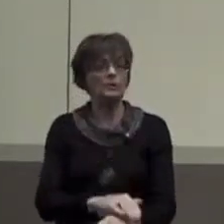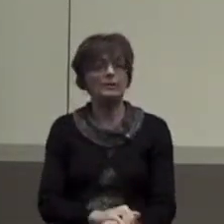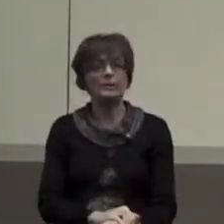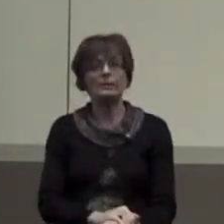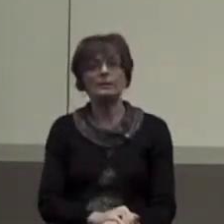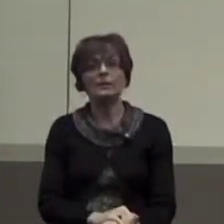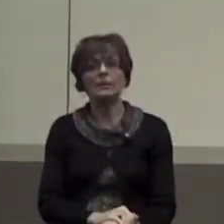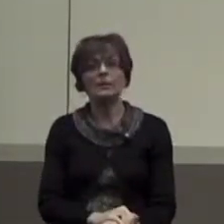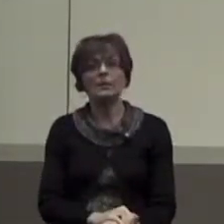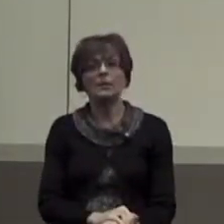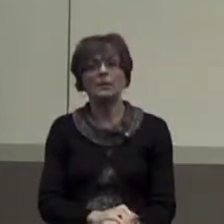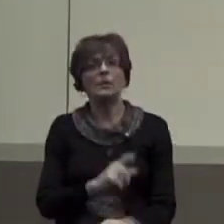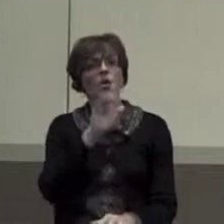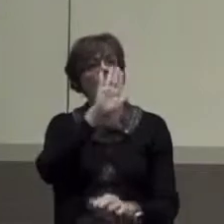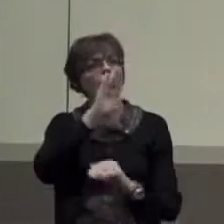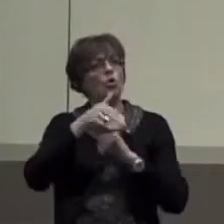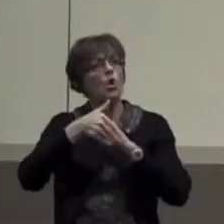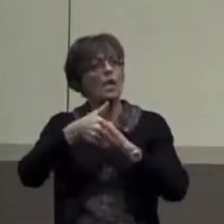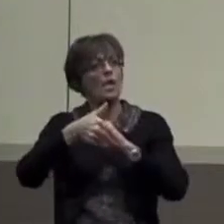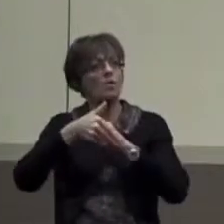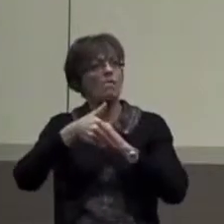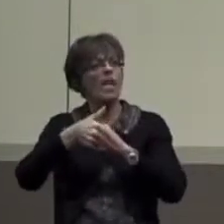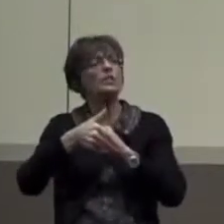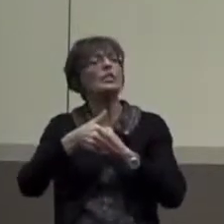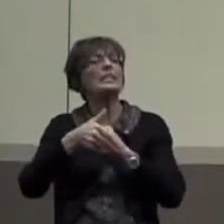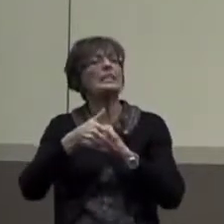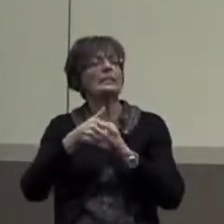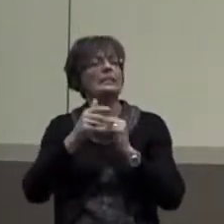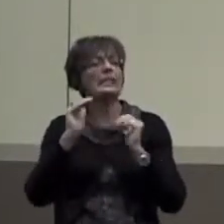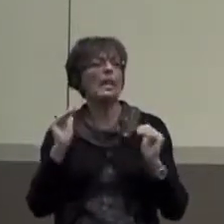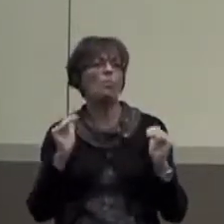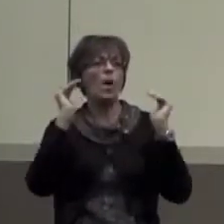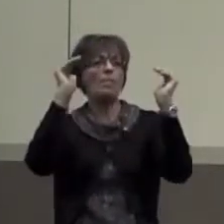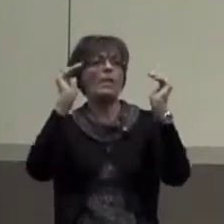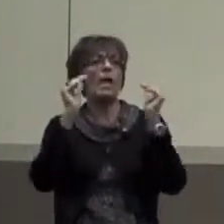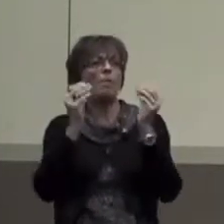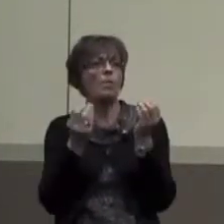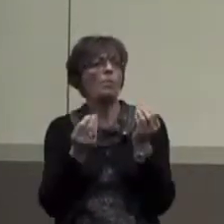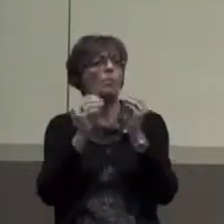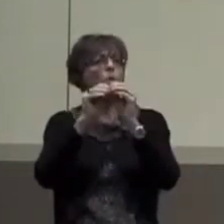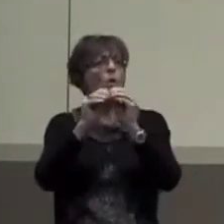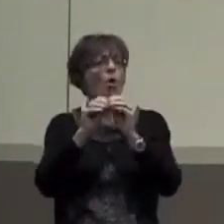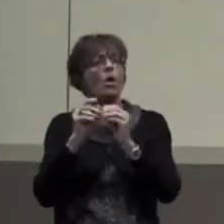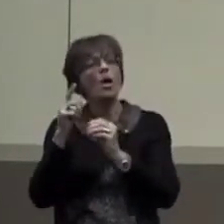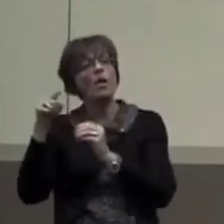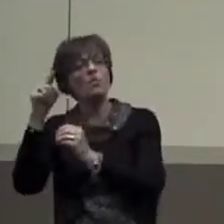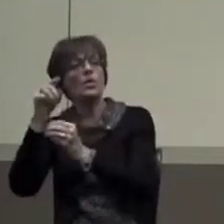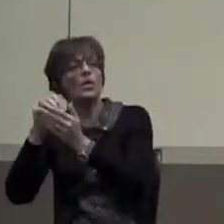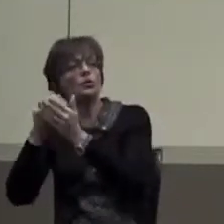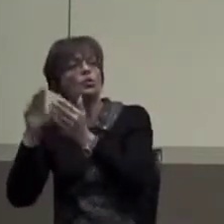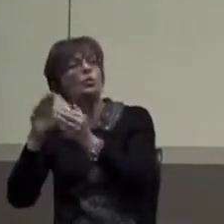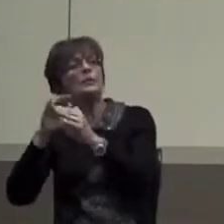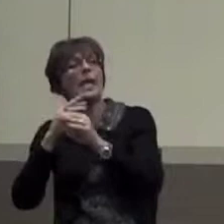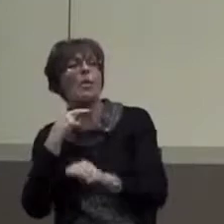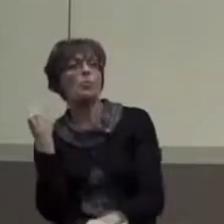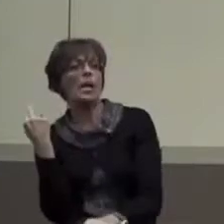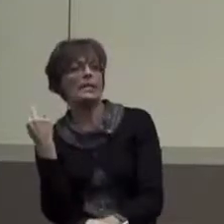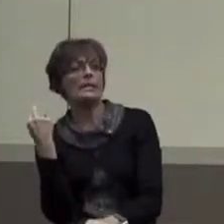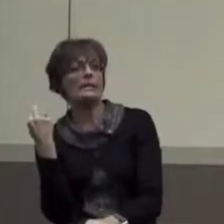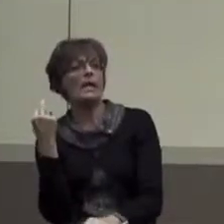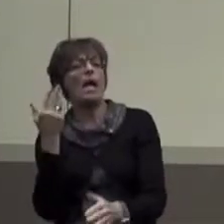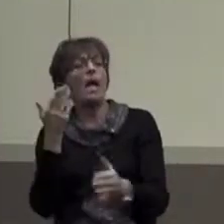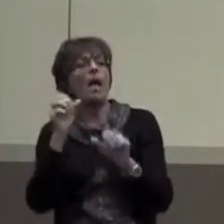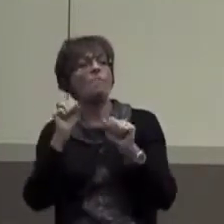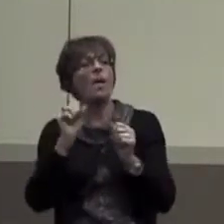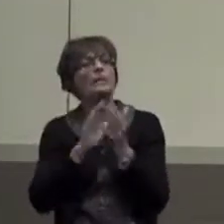Your interventions kind of get ramped up a little bit more. These are your students who are at risk of possibly becoming red